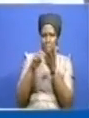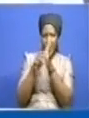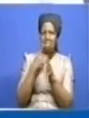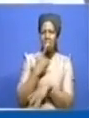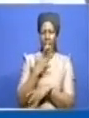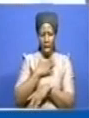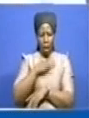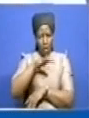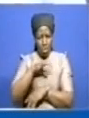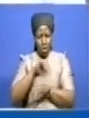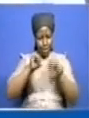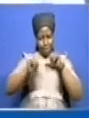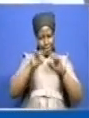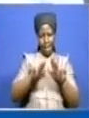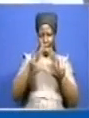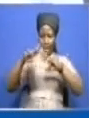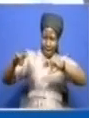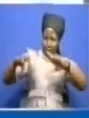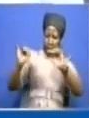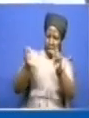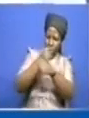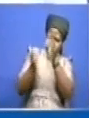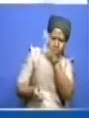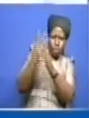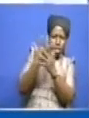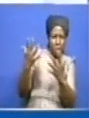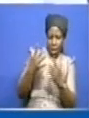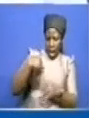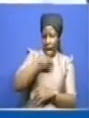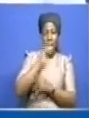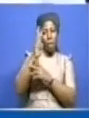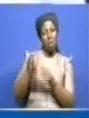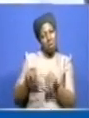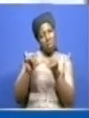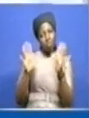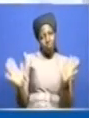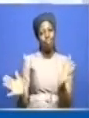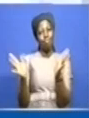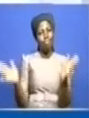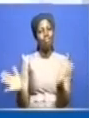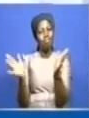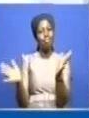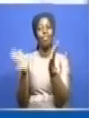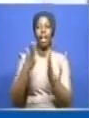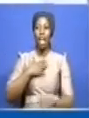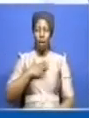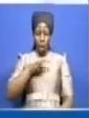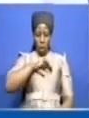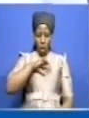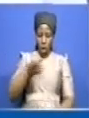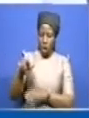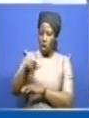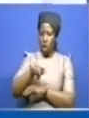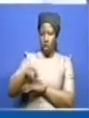and researchers cannot also come up with something. We will continue to encourage our own local researchers